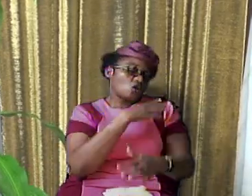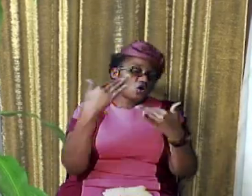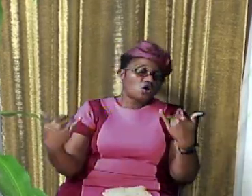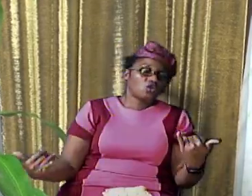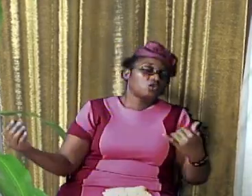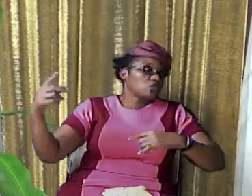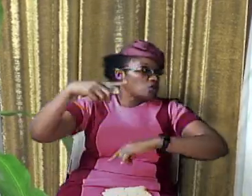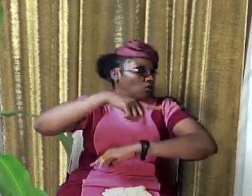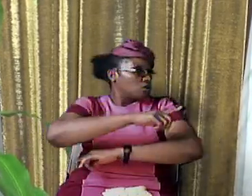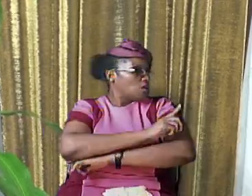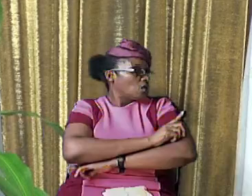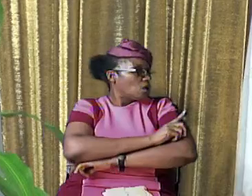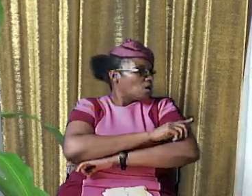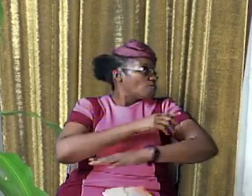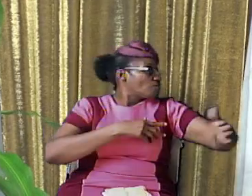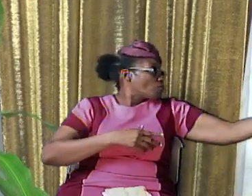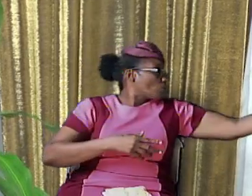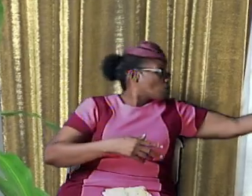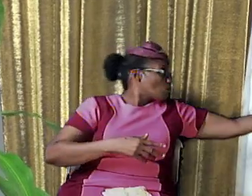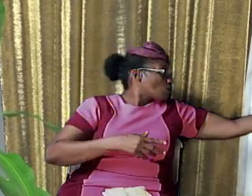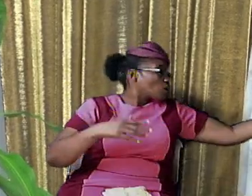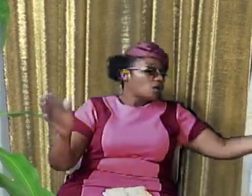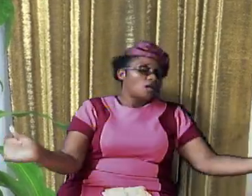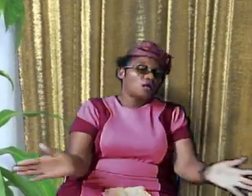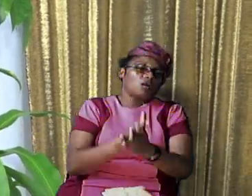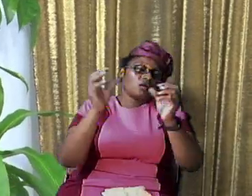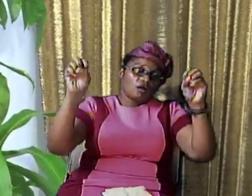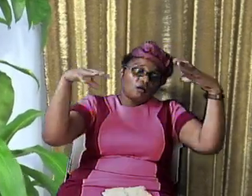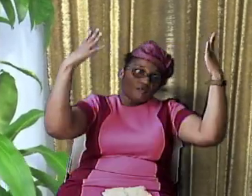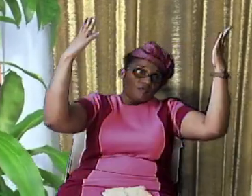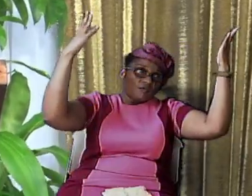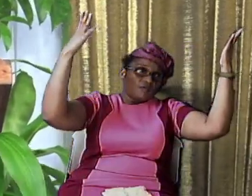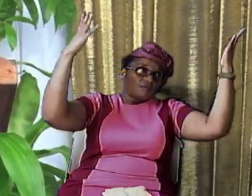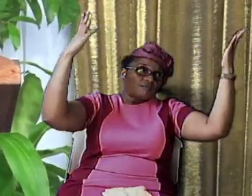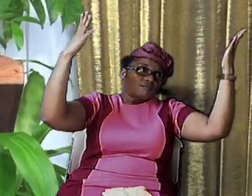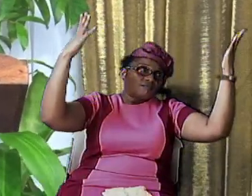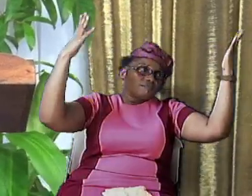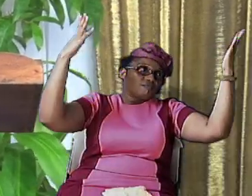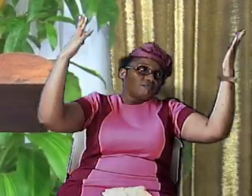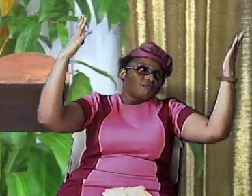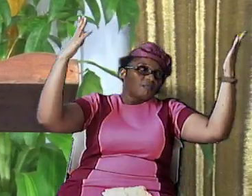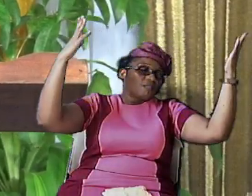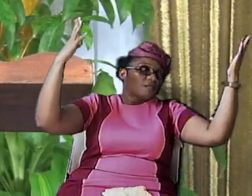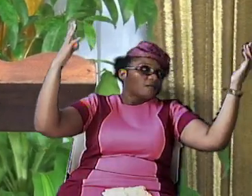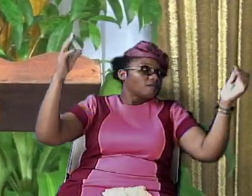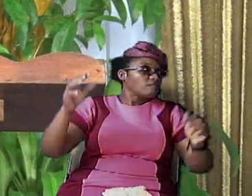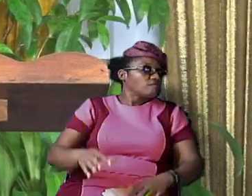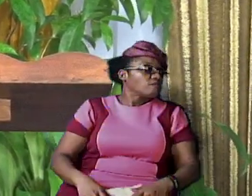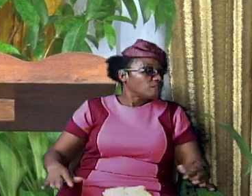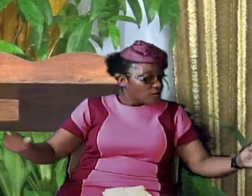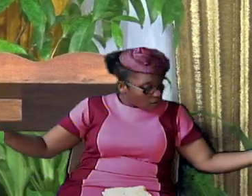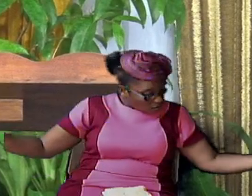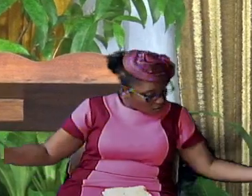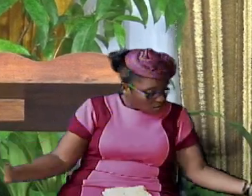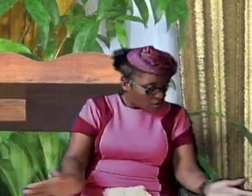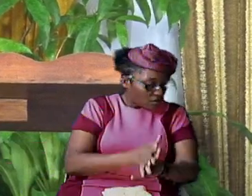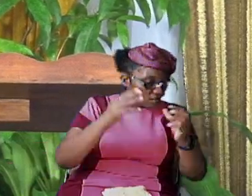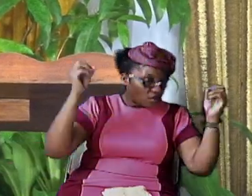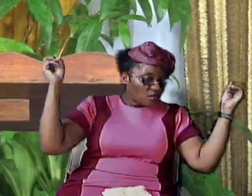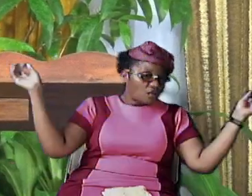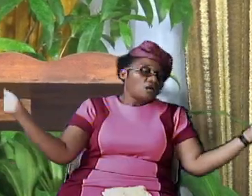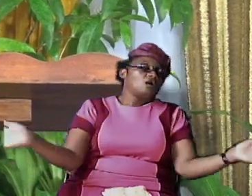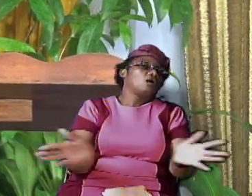on. Stand and give a praise unto the Lord. Come on, take the mask off your mouth so we hear your praise. Do it